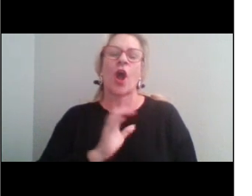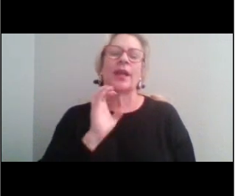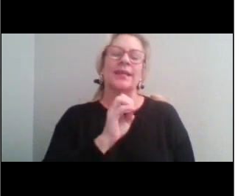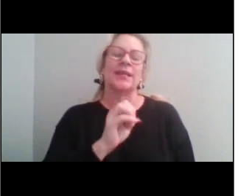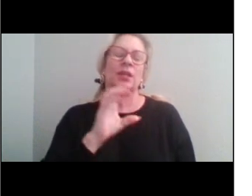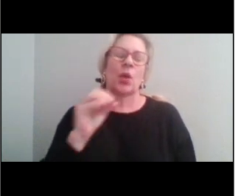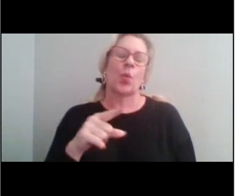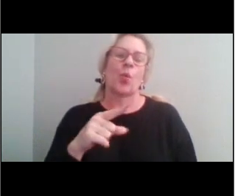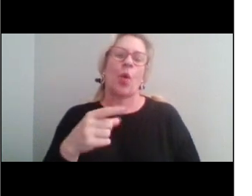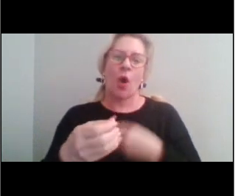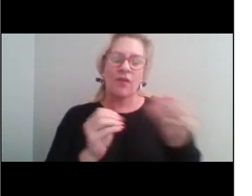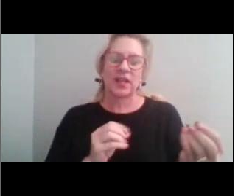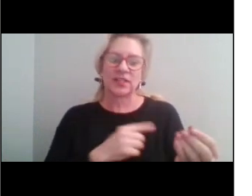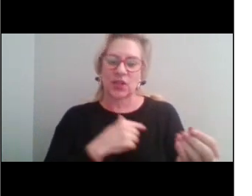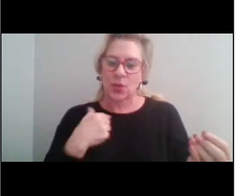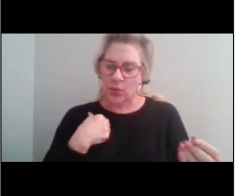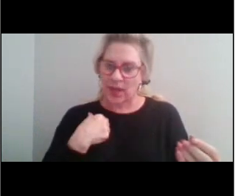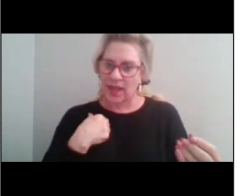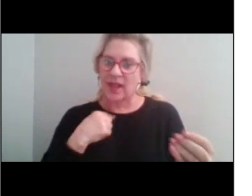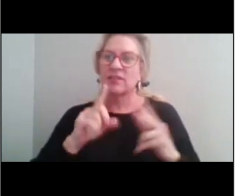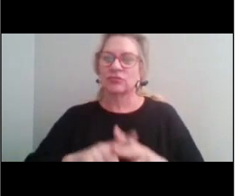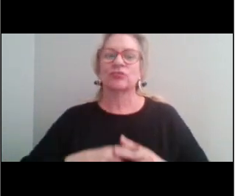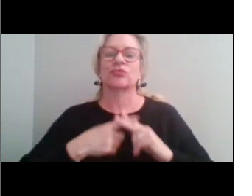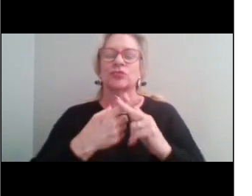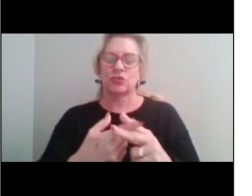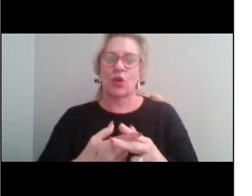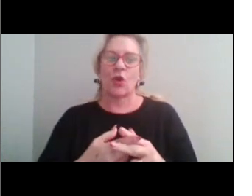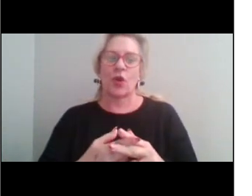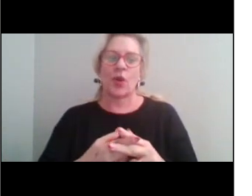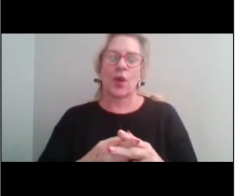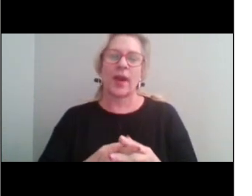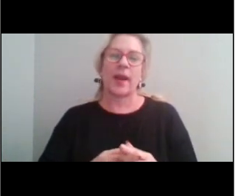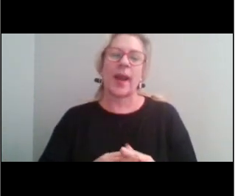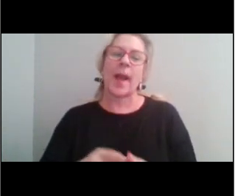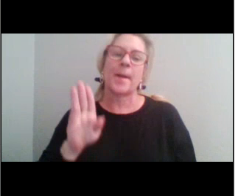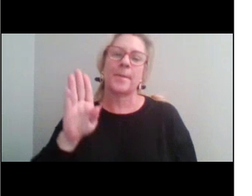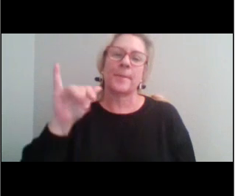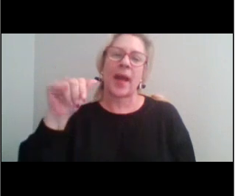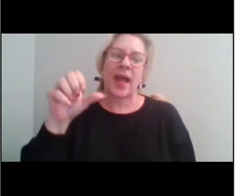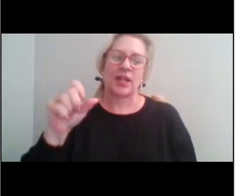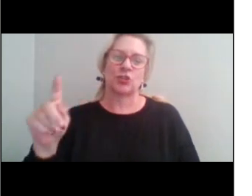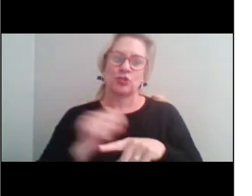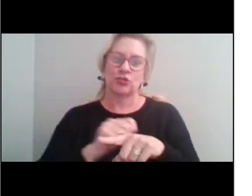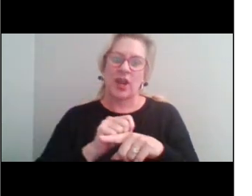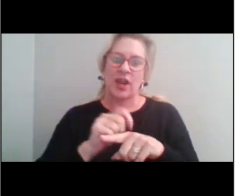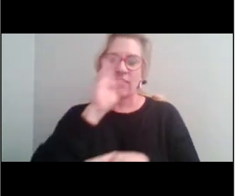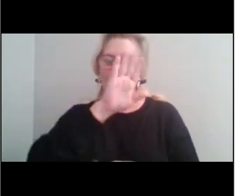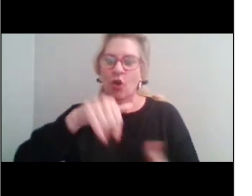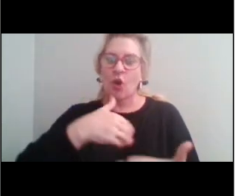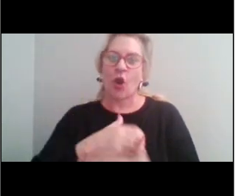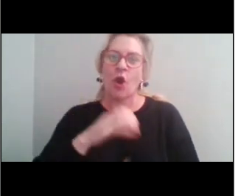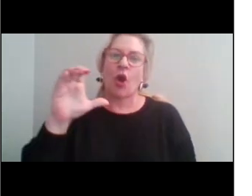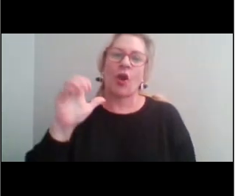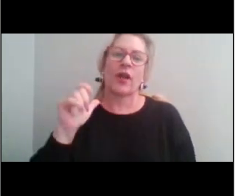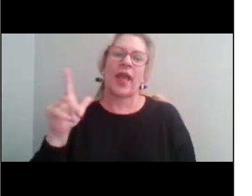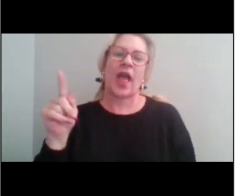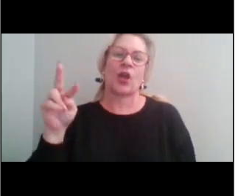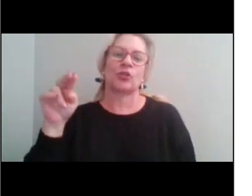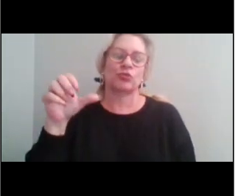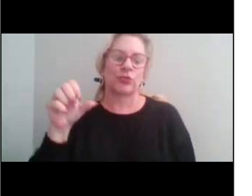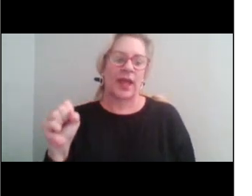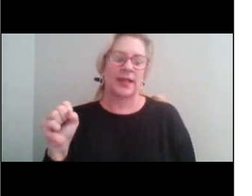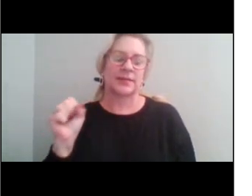We've launched a mandatory implicit bias training for Caltrans employees, and this is a major milestone